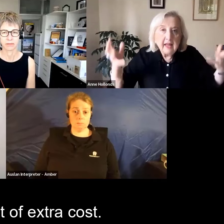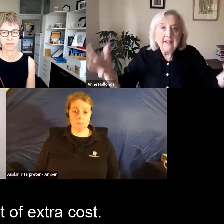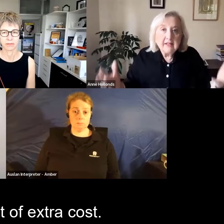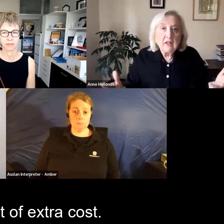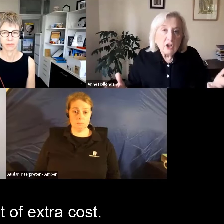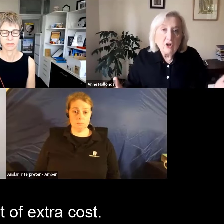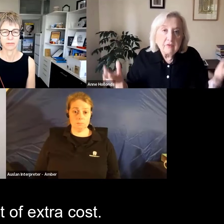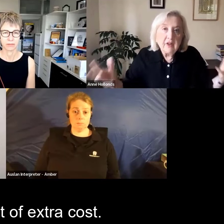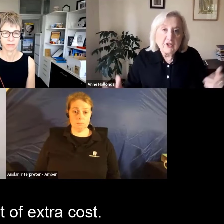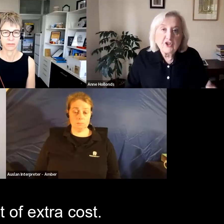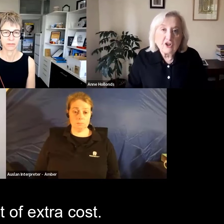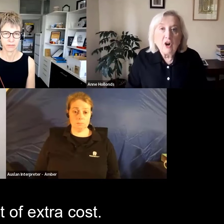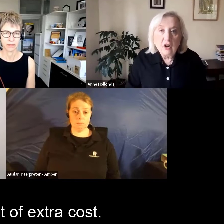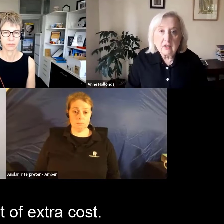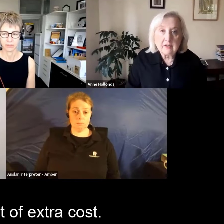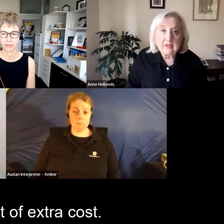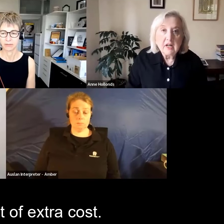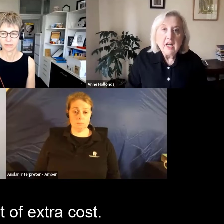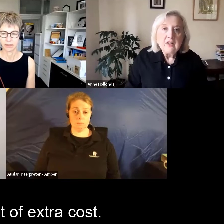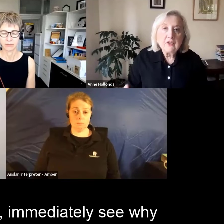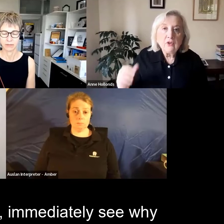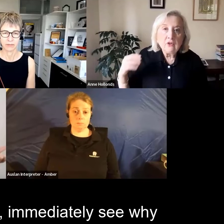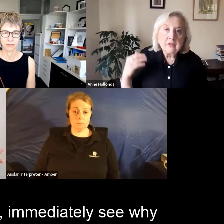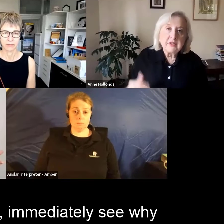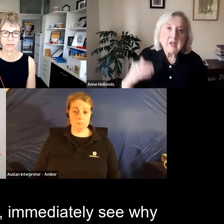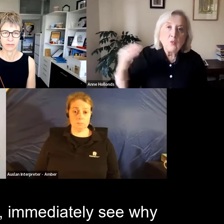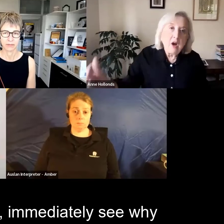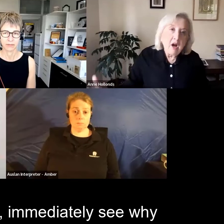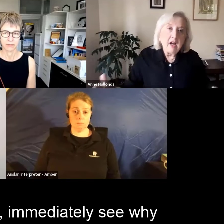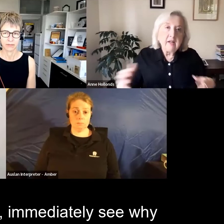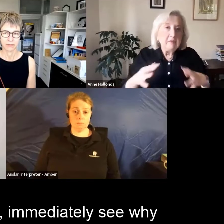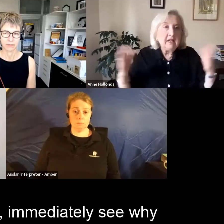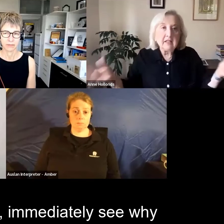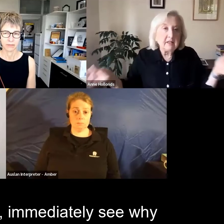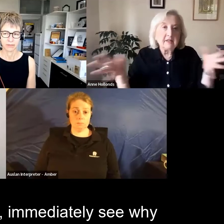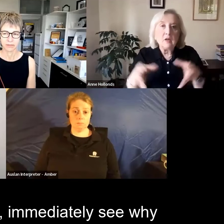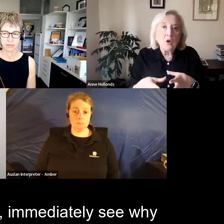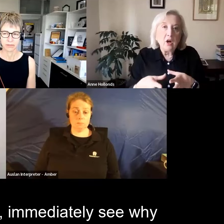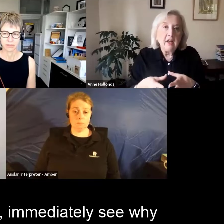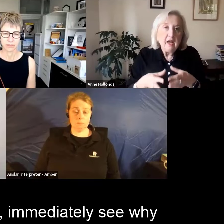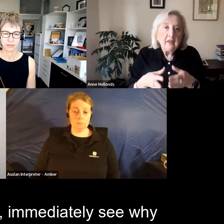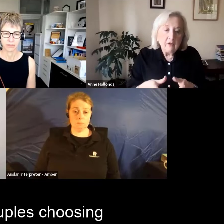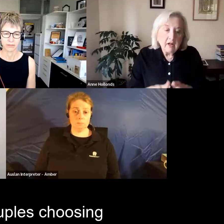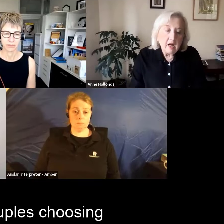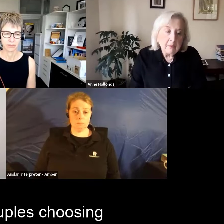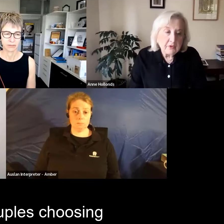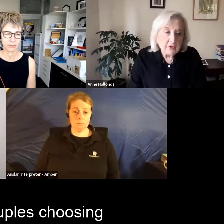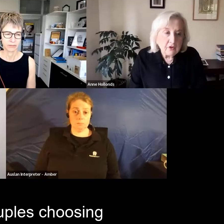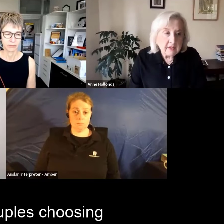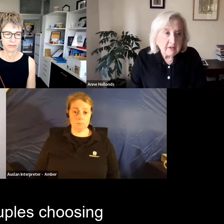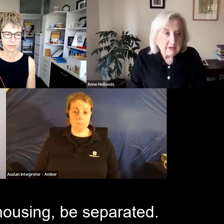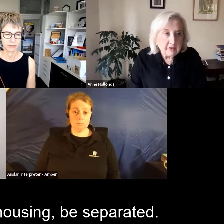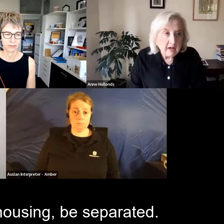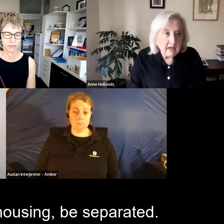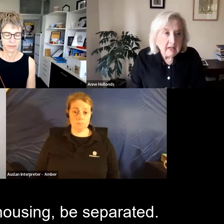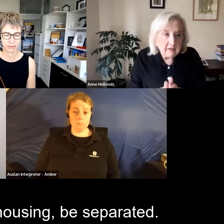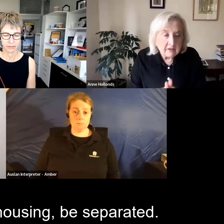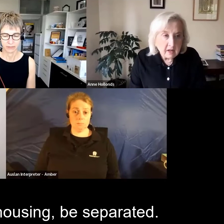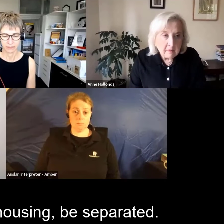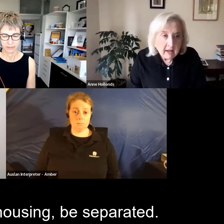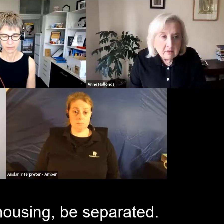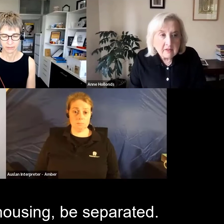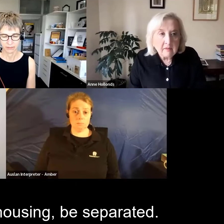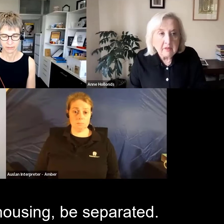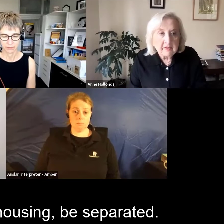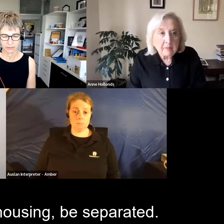is a lot of extra cost. So you can immediately see why there are couples choosing to stay in